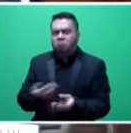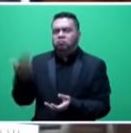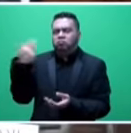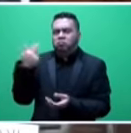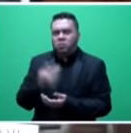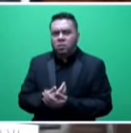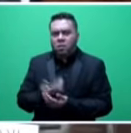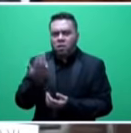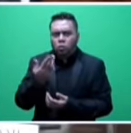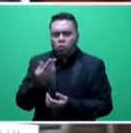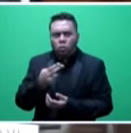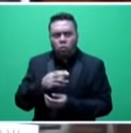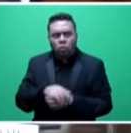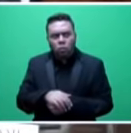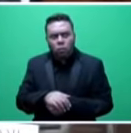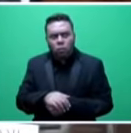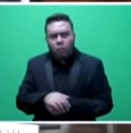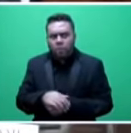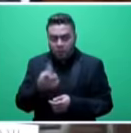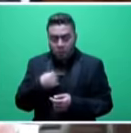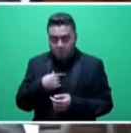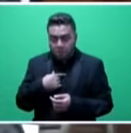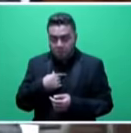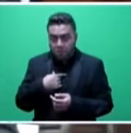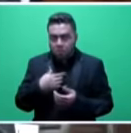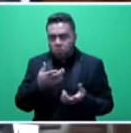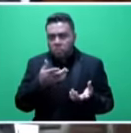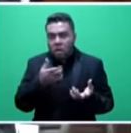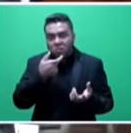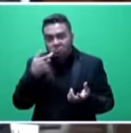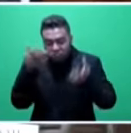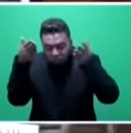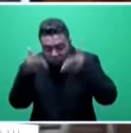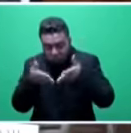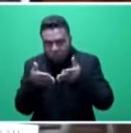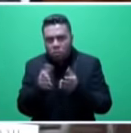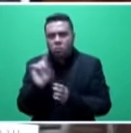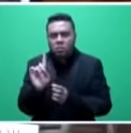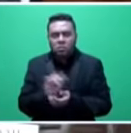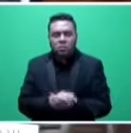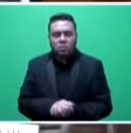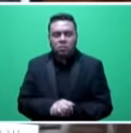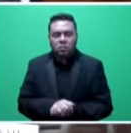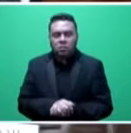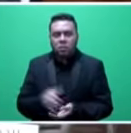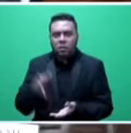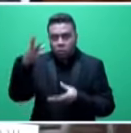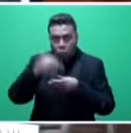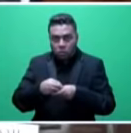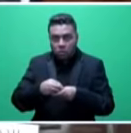COVID-19 response budget. And I draw your attention to the following comparison, Mr. Speaker, sir. Total estimated